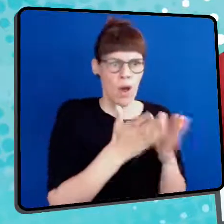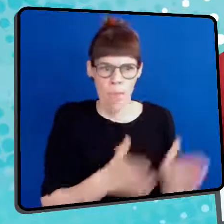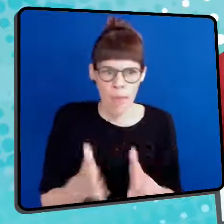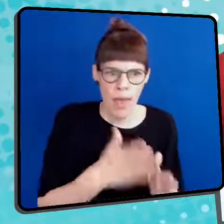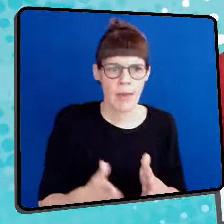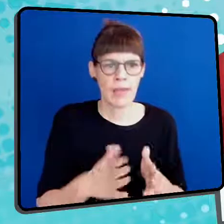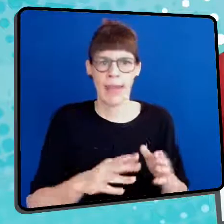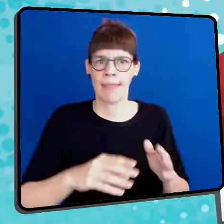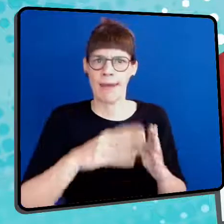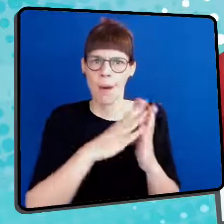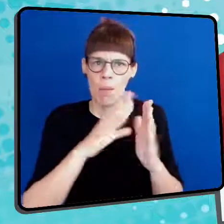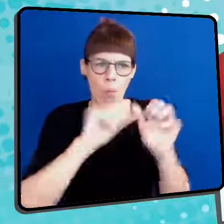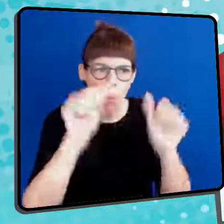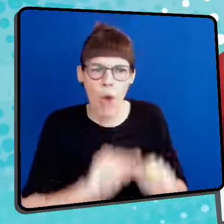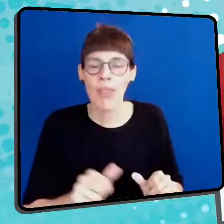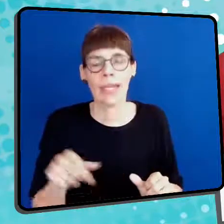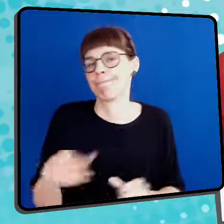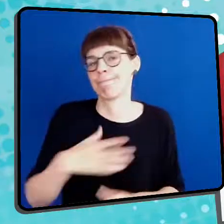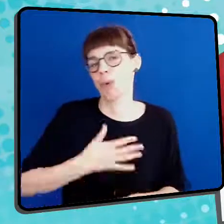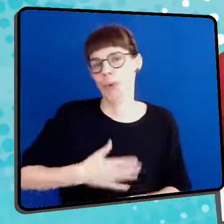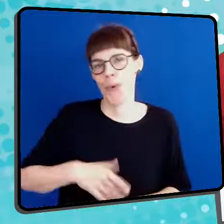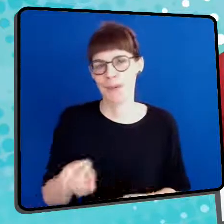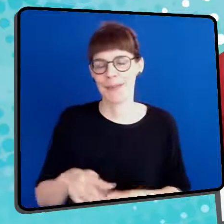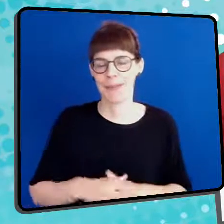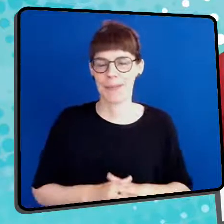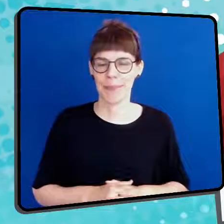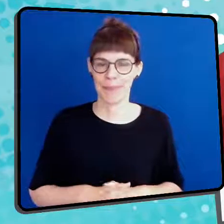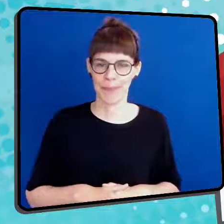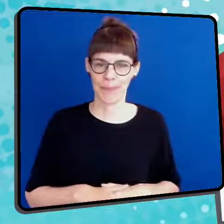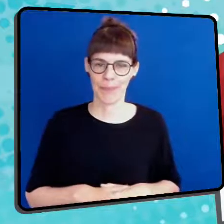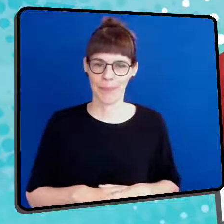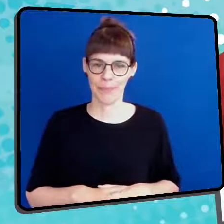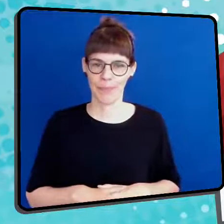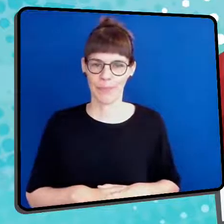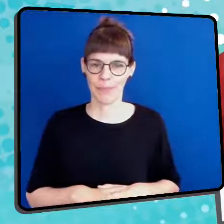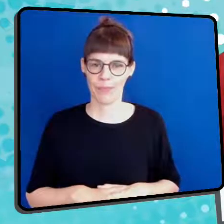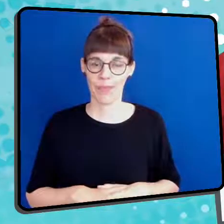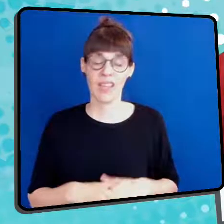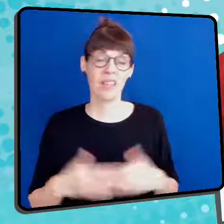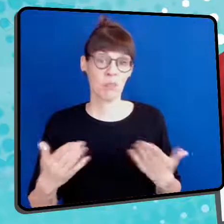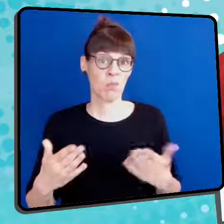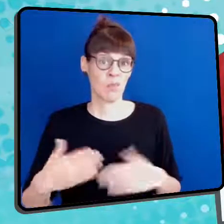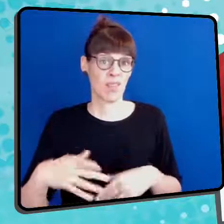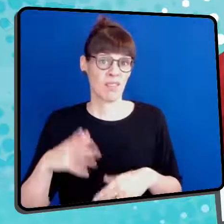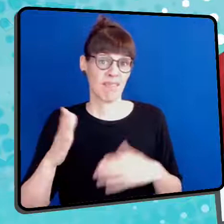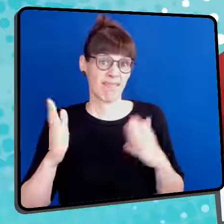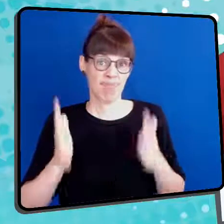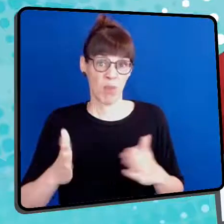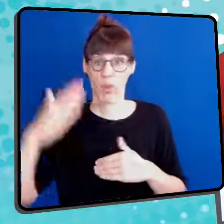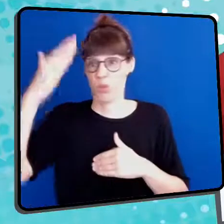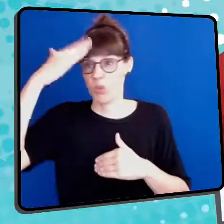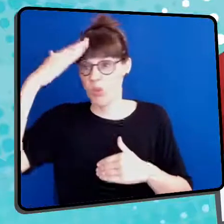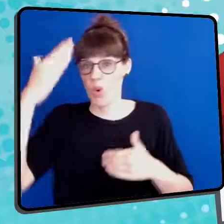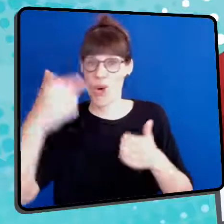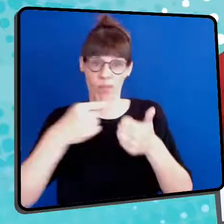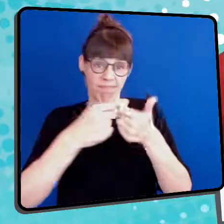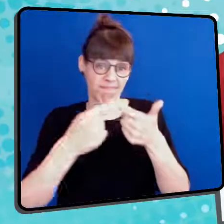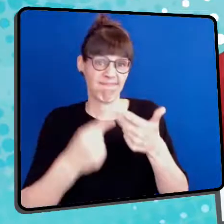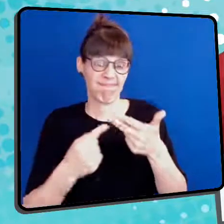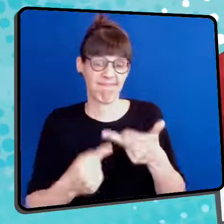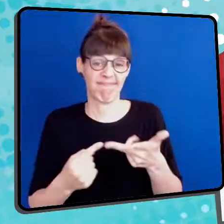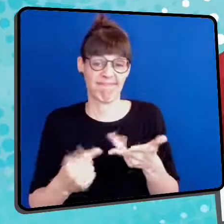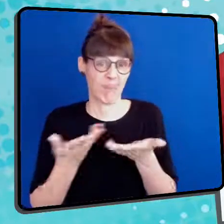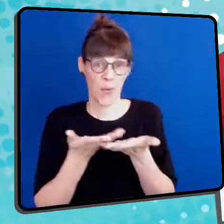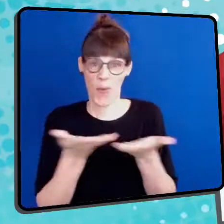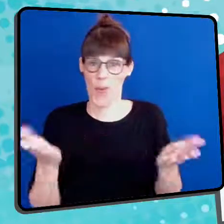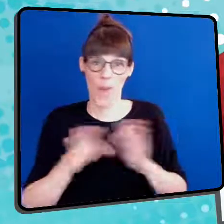stuff all the time. But yeah, otherwise it's cool. You need to know that as well, I think, in this field, because that's how you